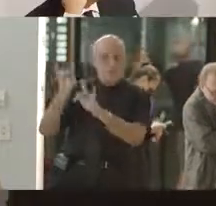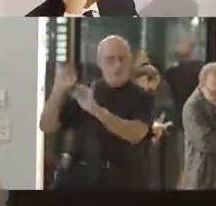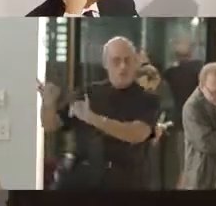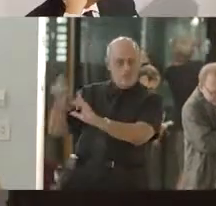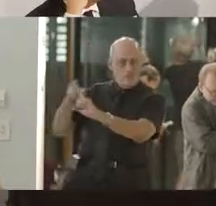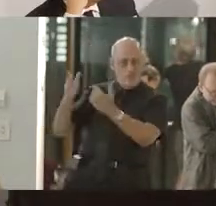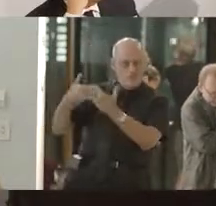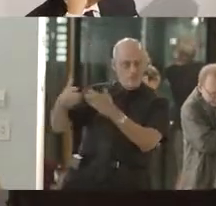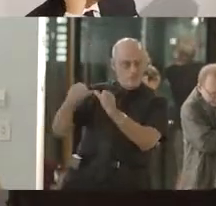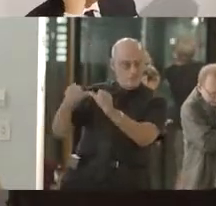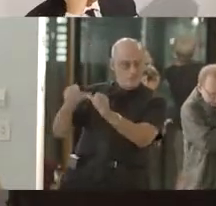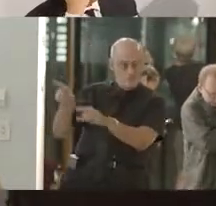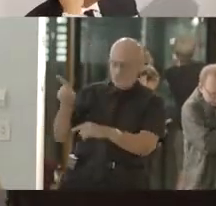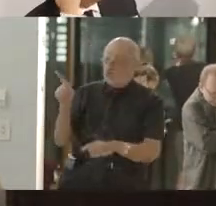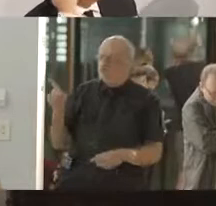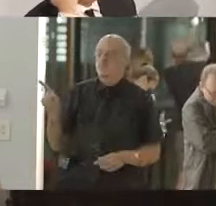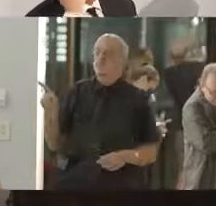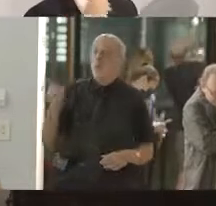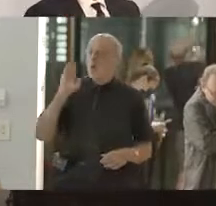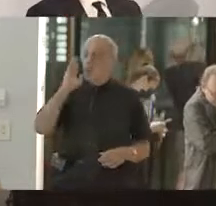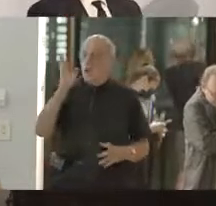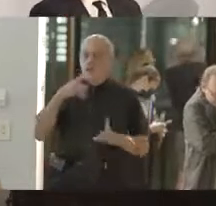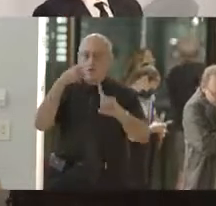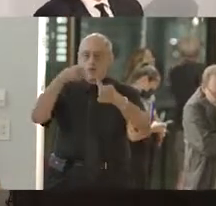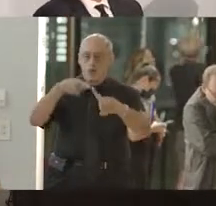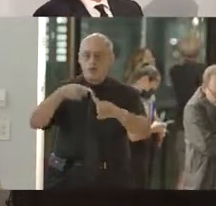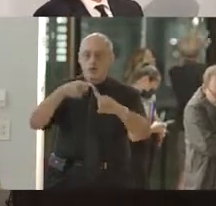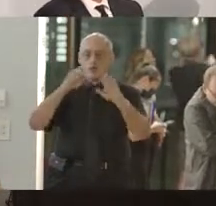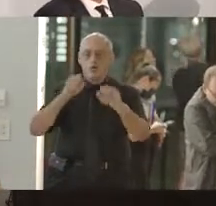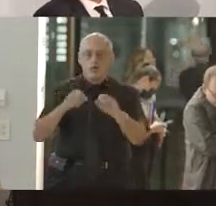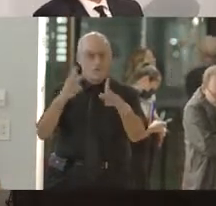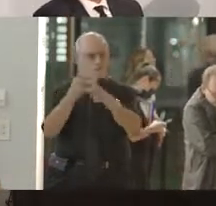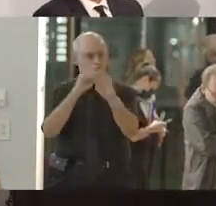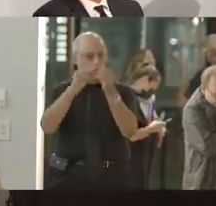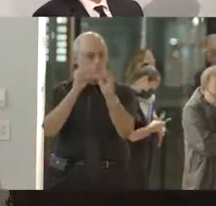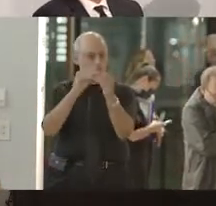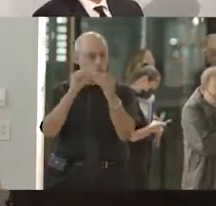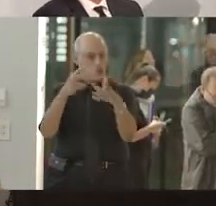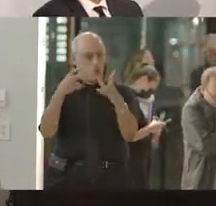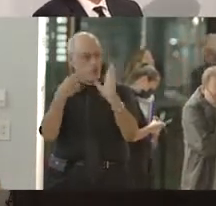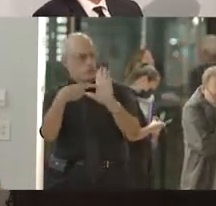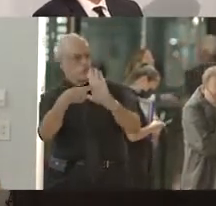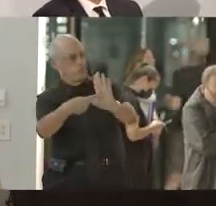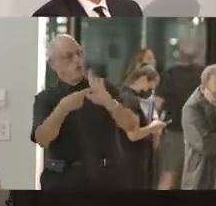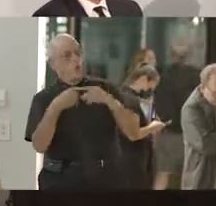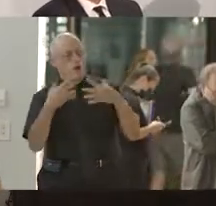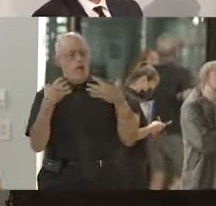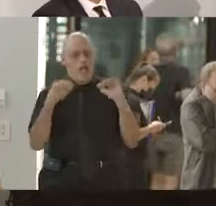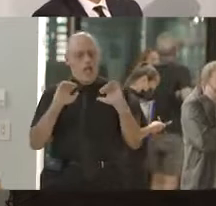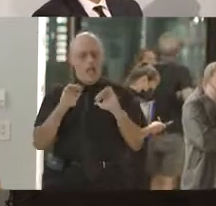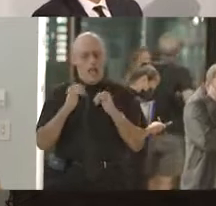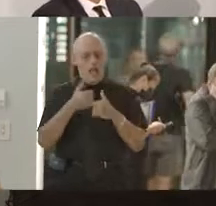that same thought, will there be a point at which you'll be able to quantify the change to active green space reach